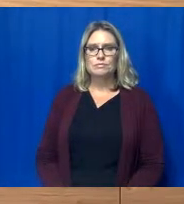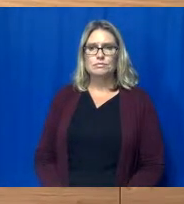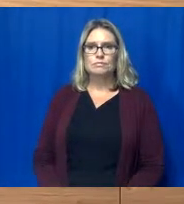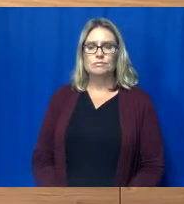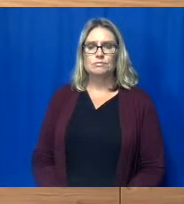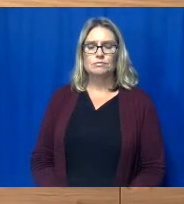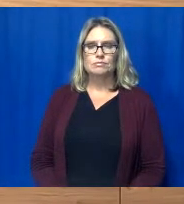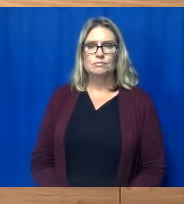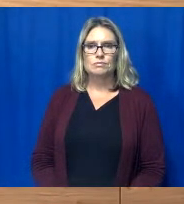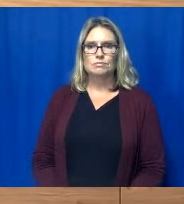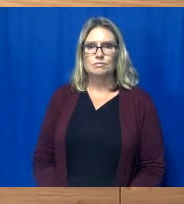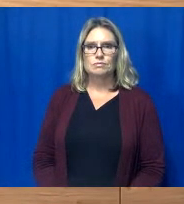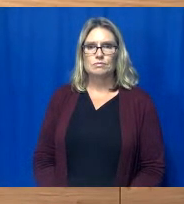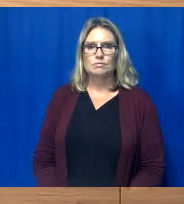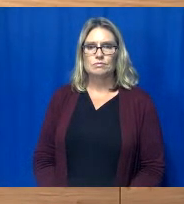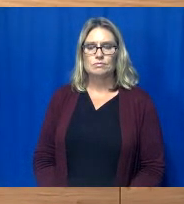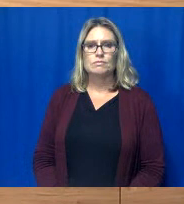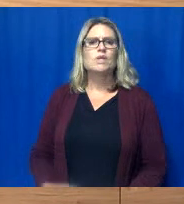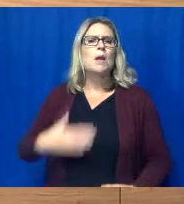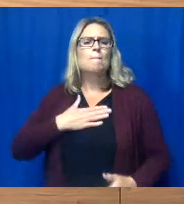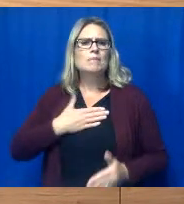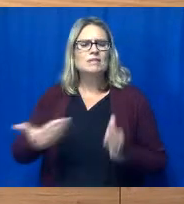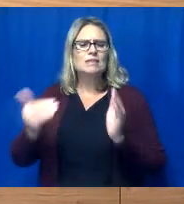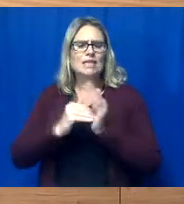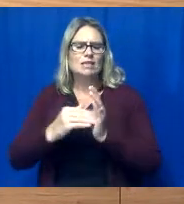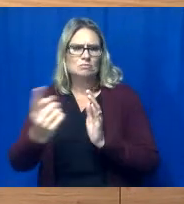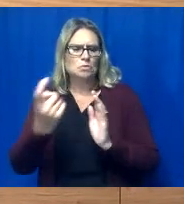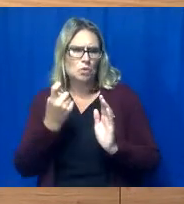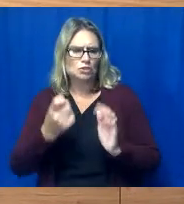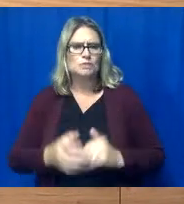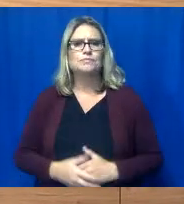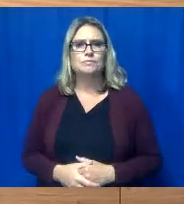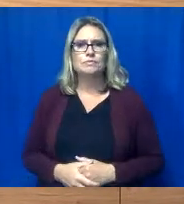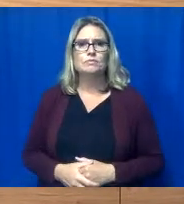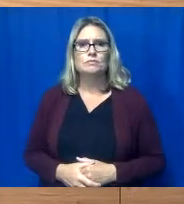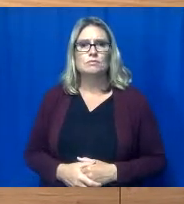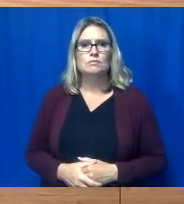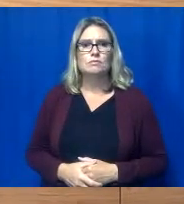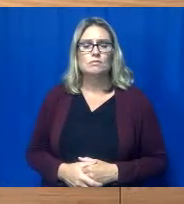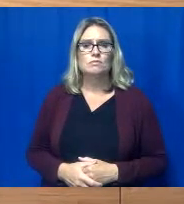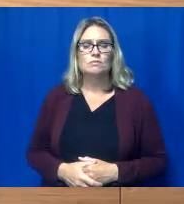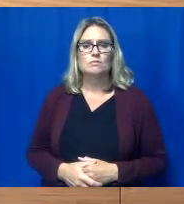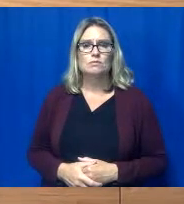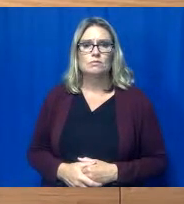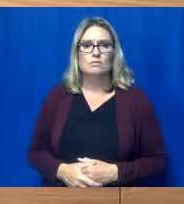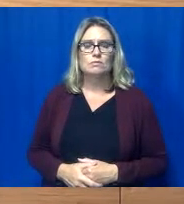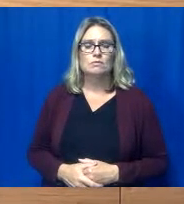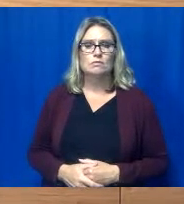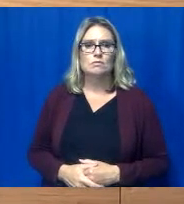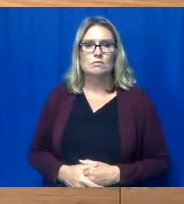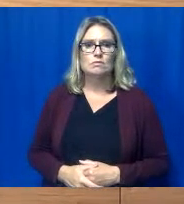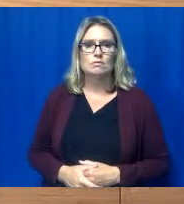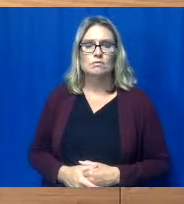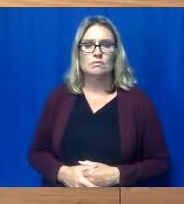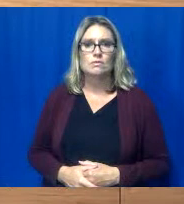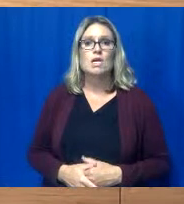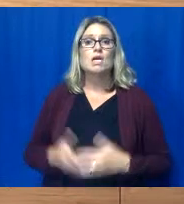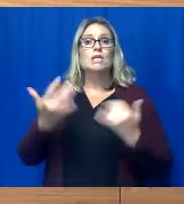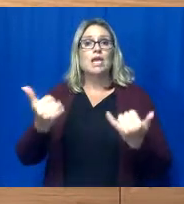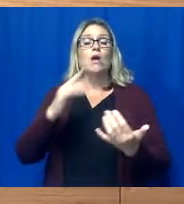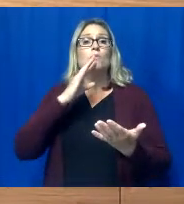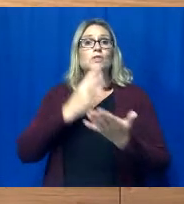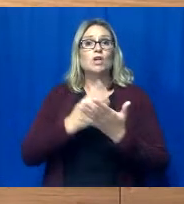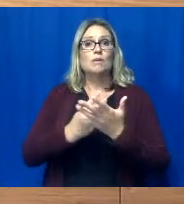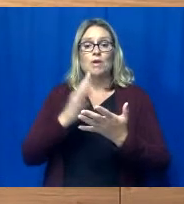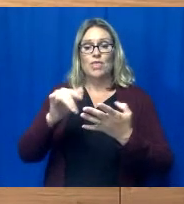Would you mind repeating the question, please? You're talking about the mandatory order regulations that we